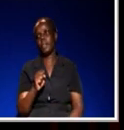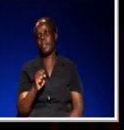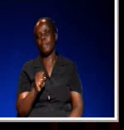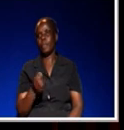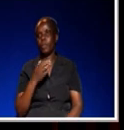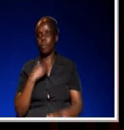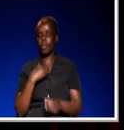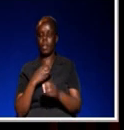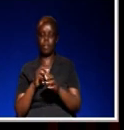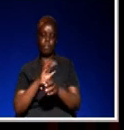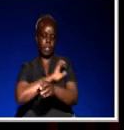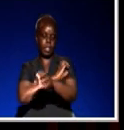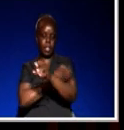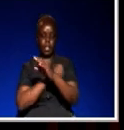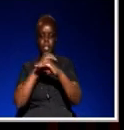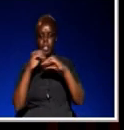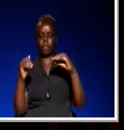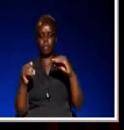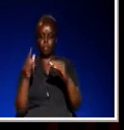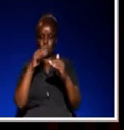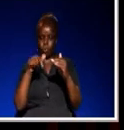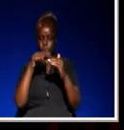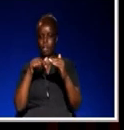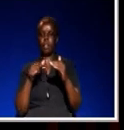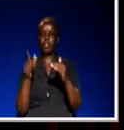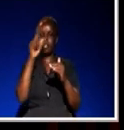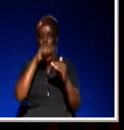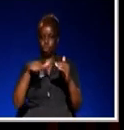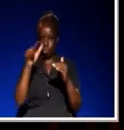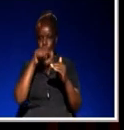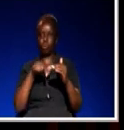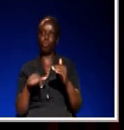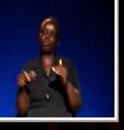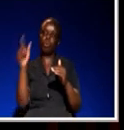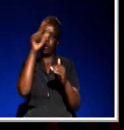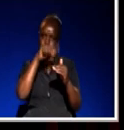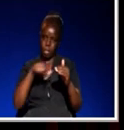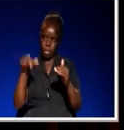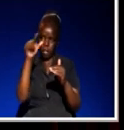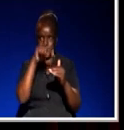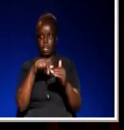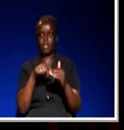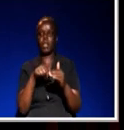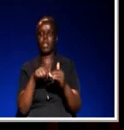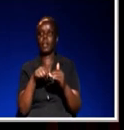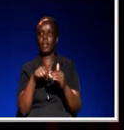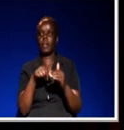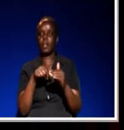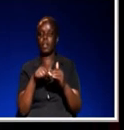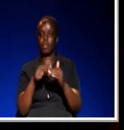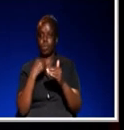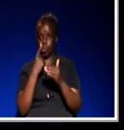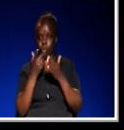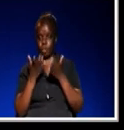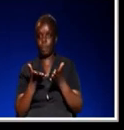We have the energy levels. We have the energy level 1, energy level 2, and energy level 3. So